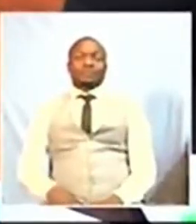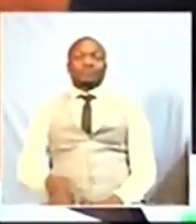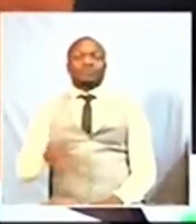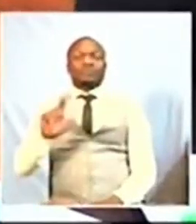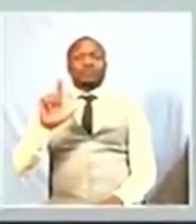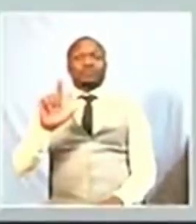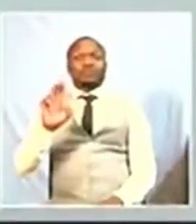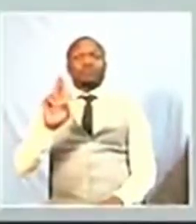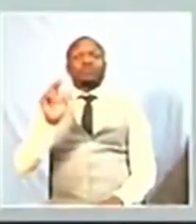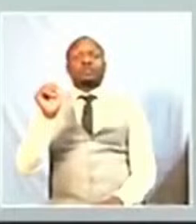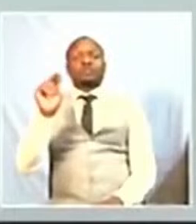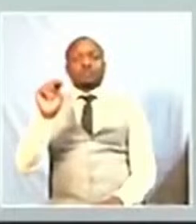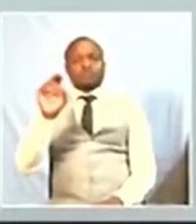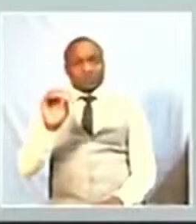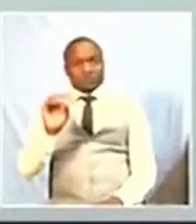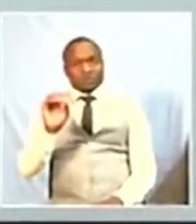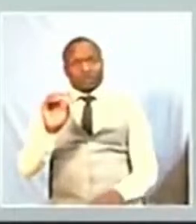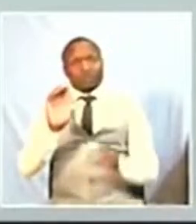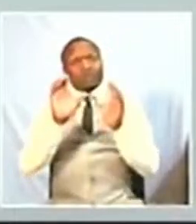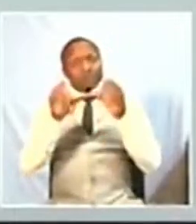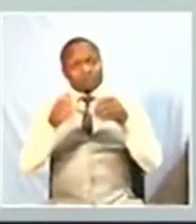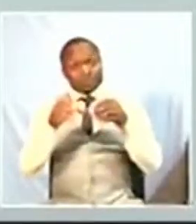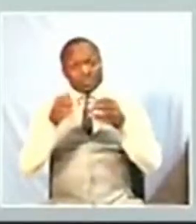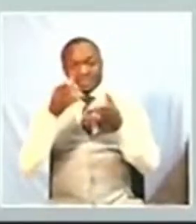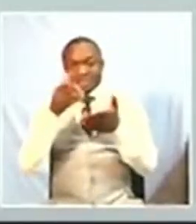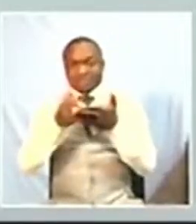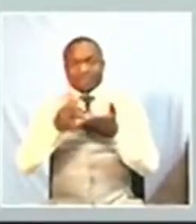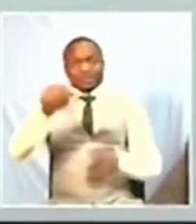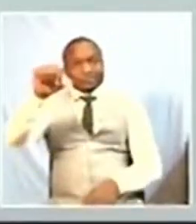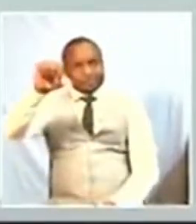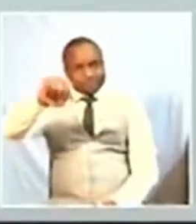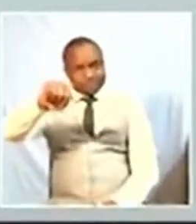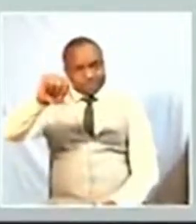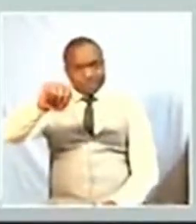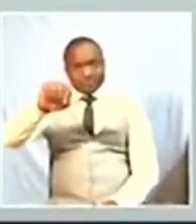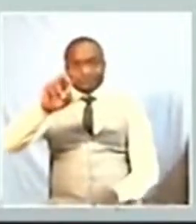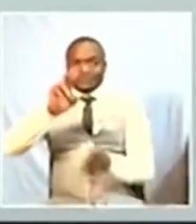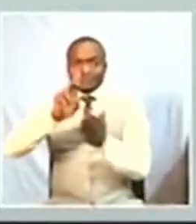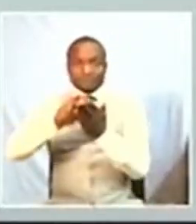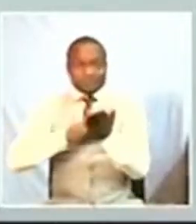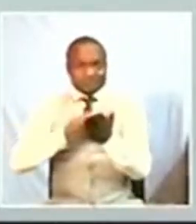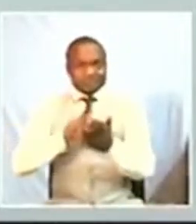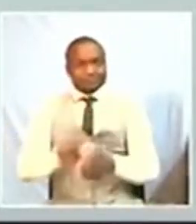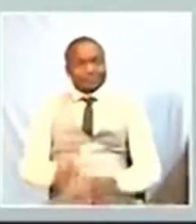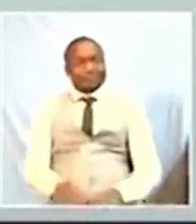LUANO Council, this is a bad report.